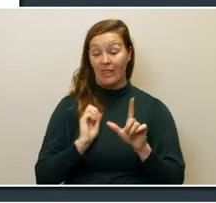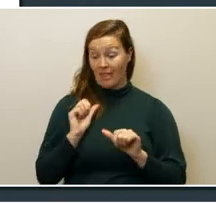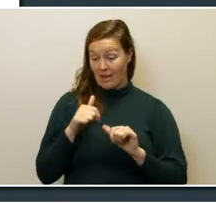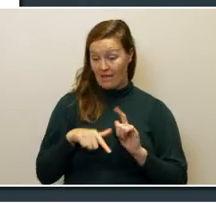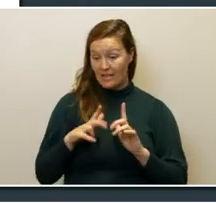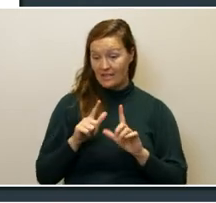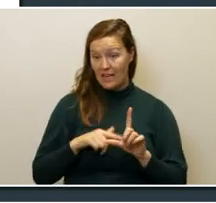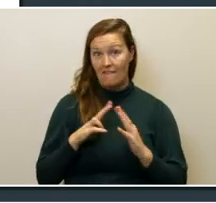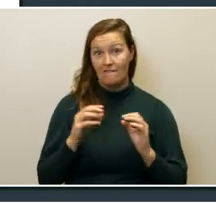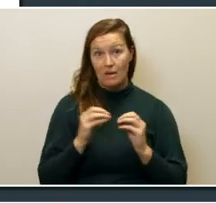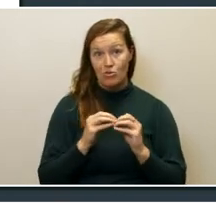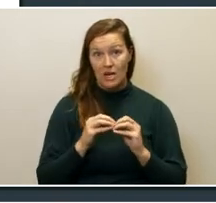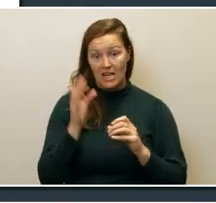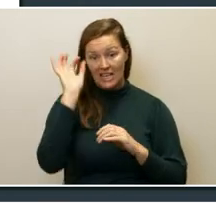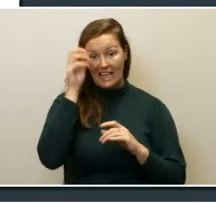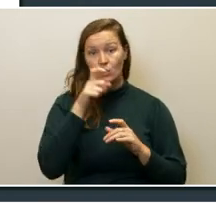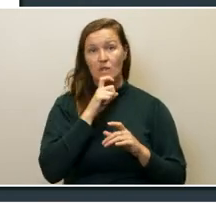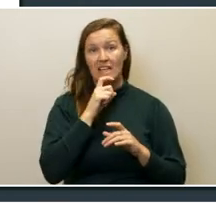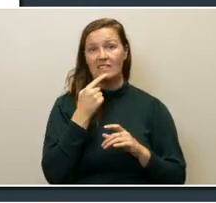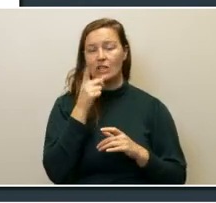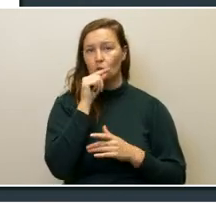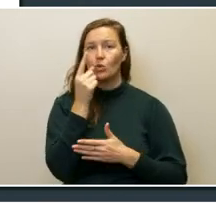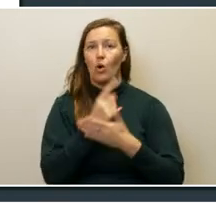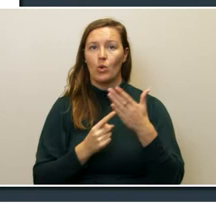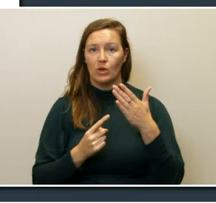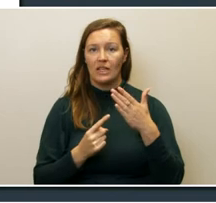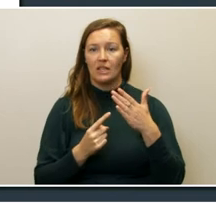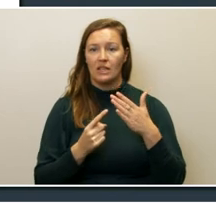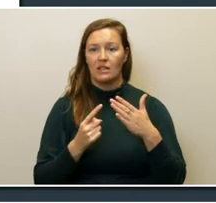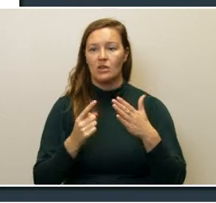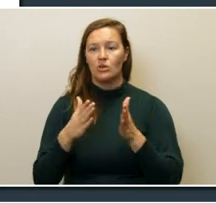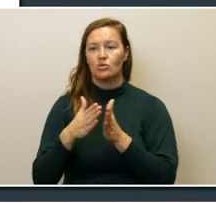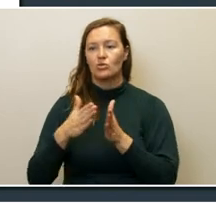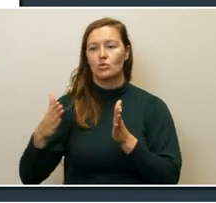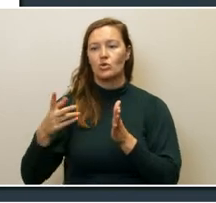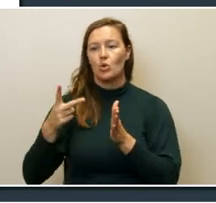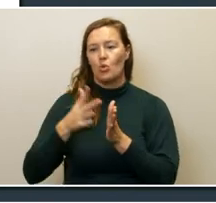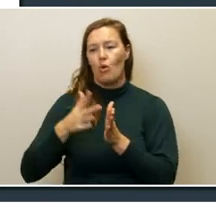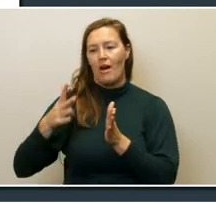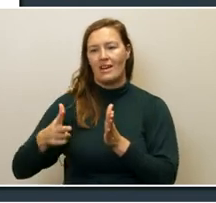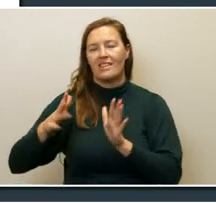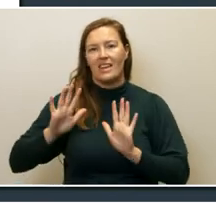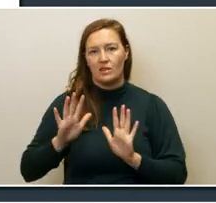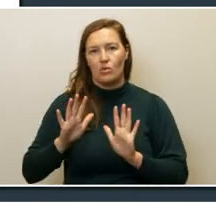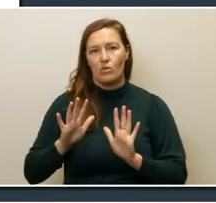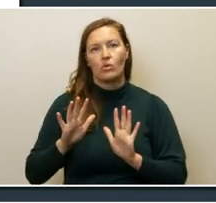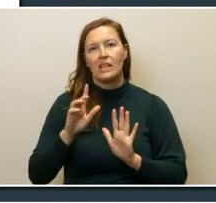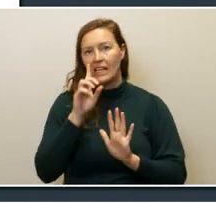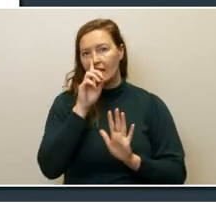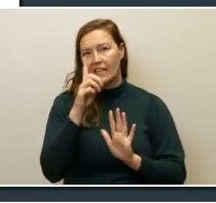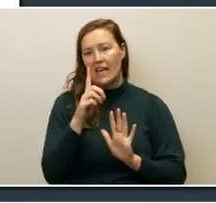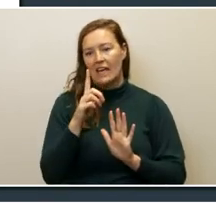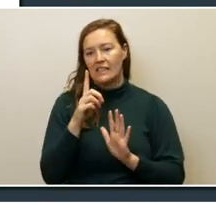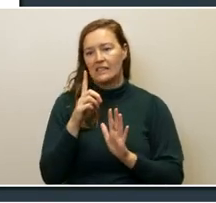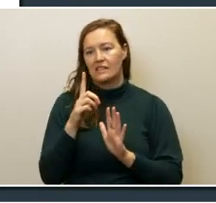February, the council officers confirmed that we could only go too wide and that it was impossible to fit